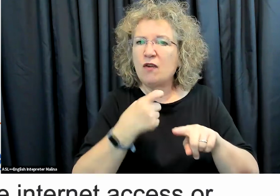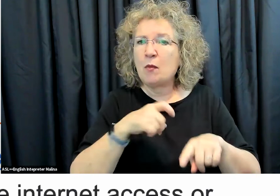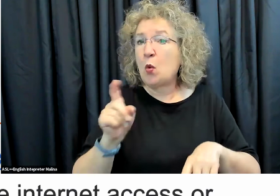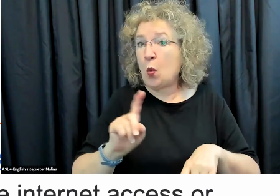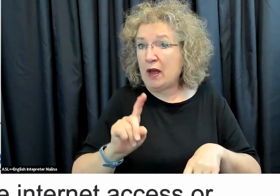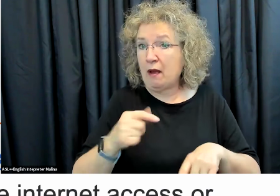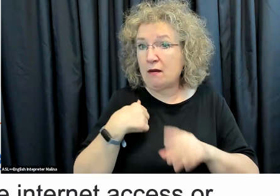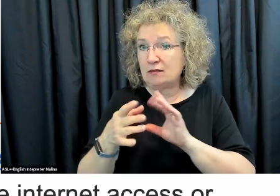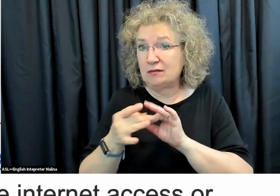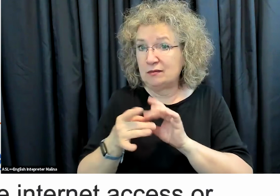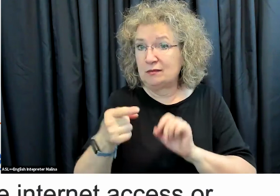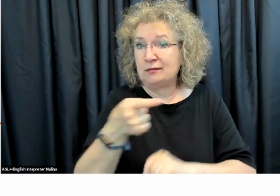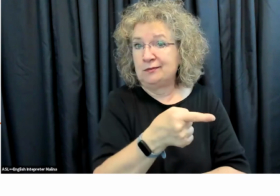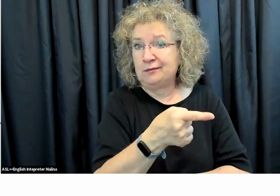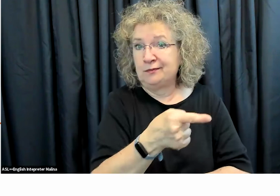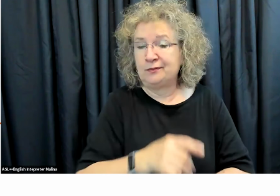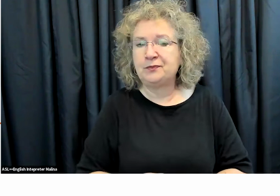And next slide.